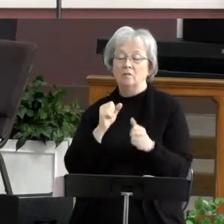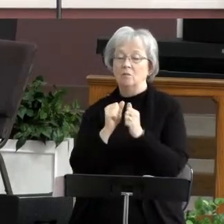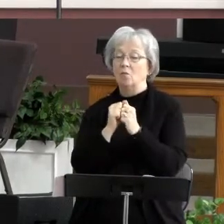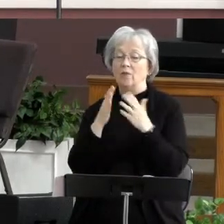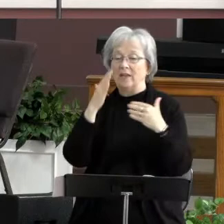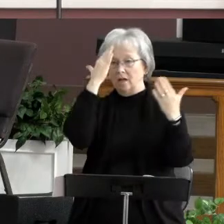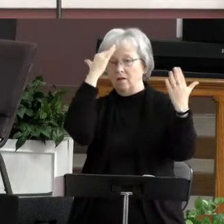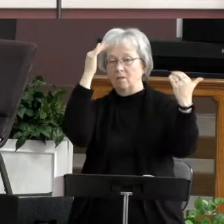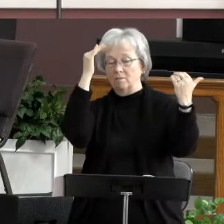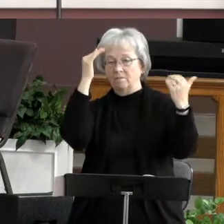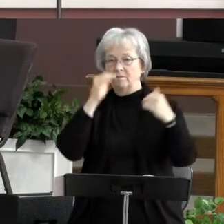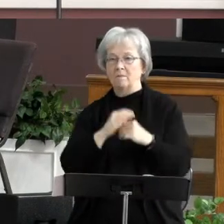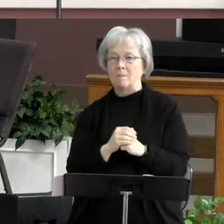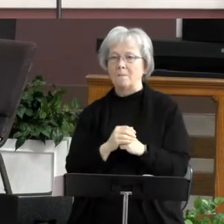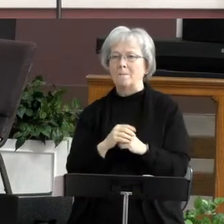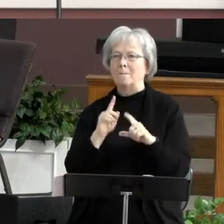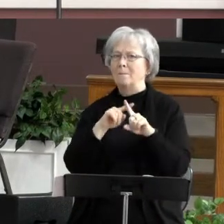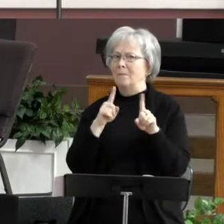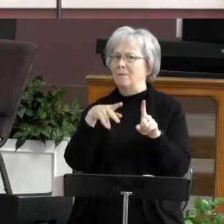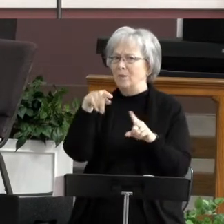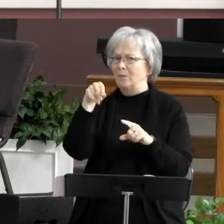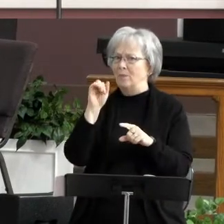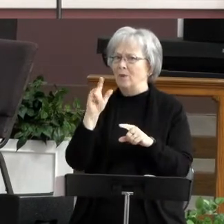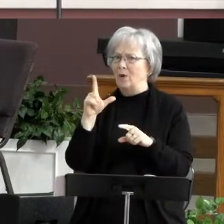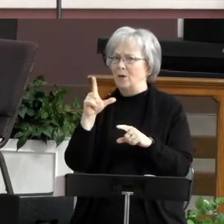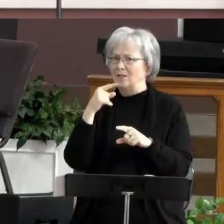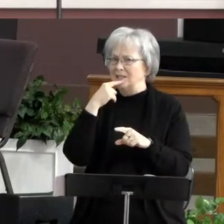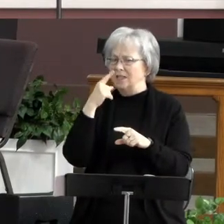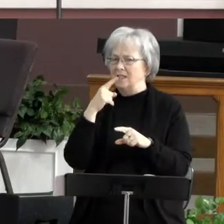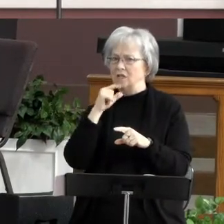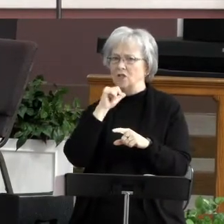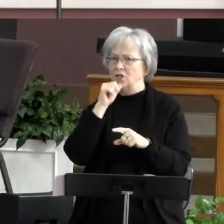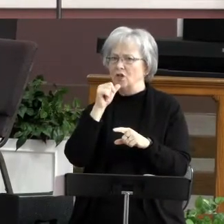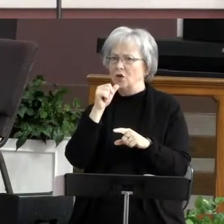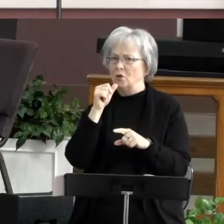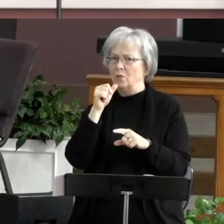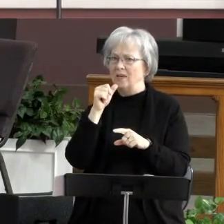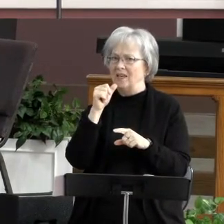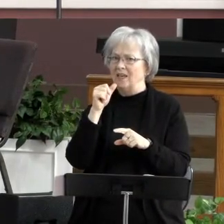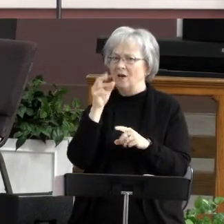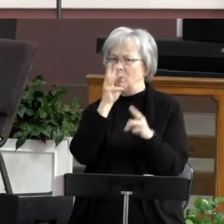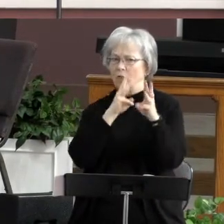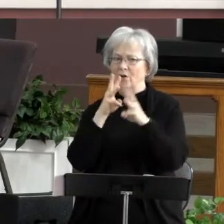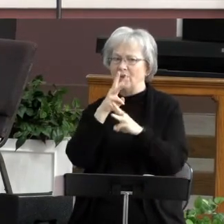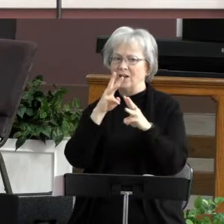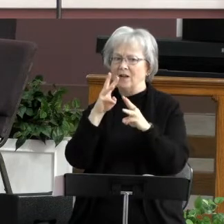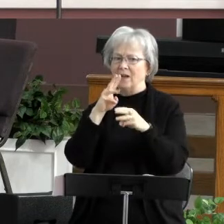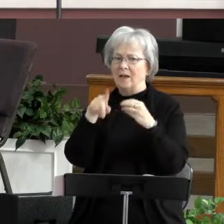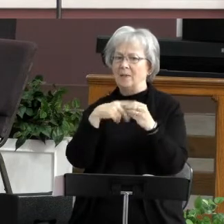But what Paul says is to be anxious for nothing. Nothing.